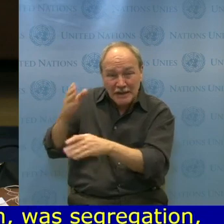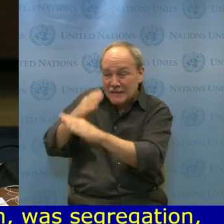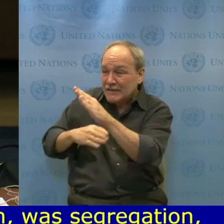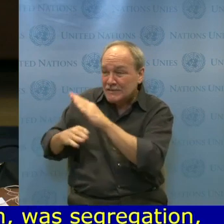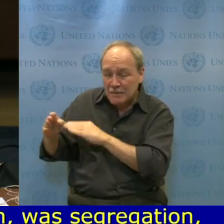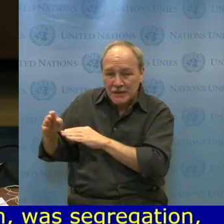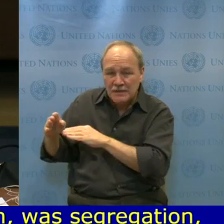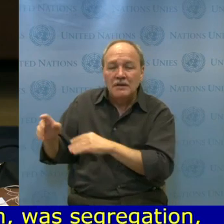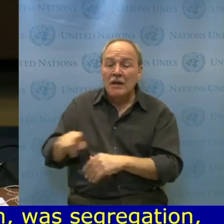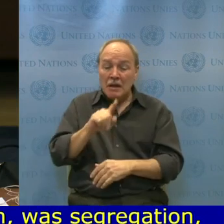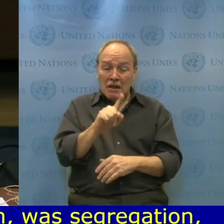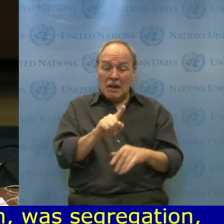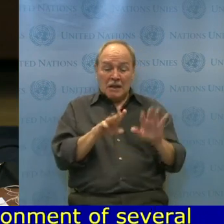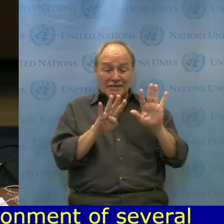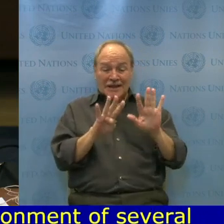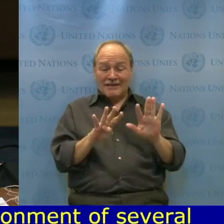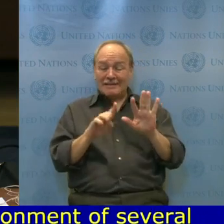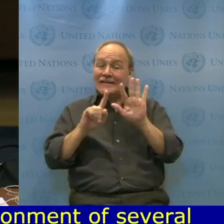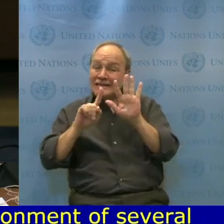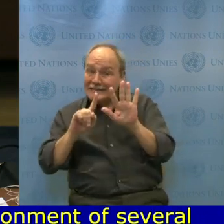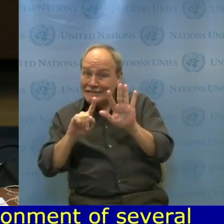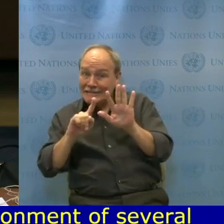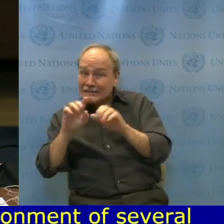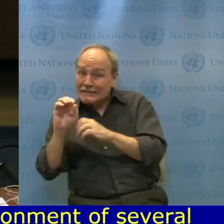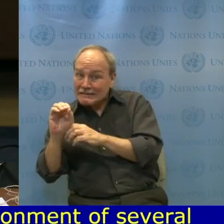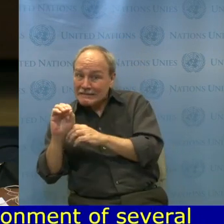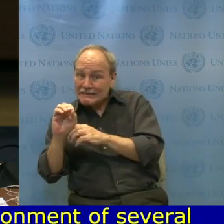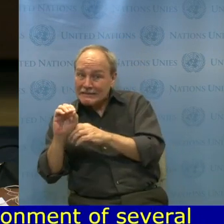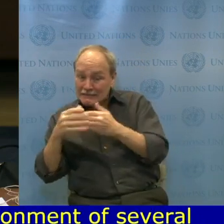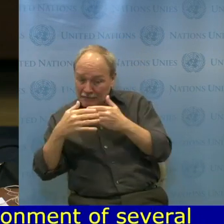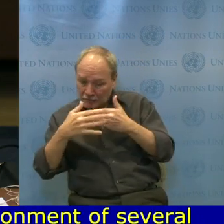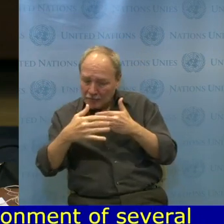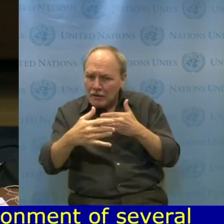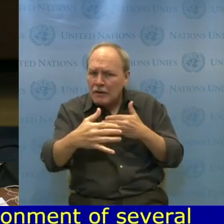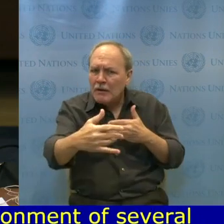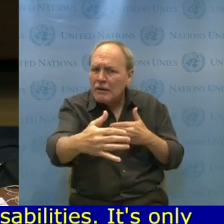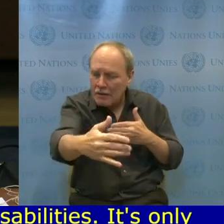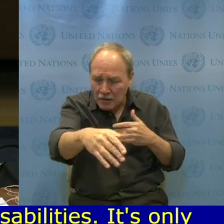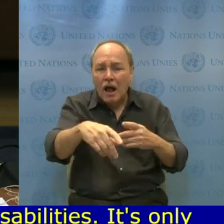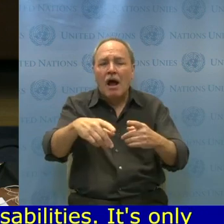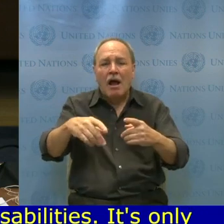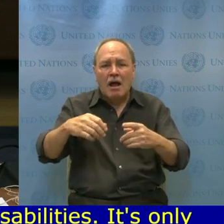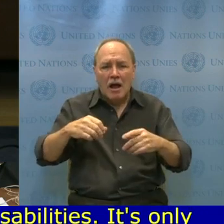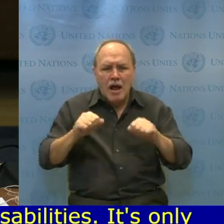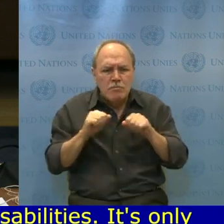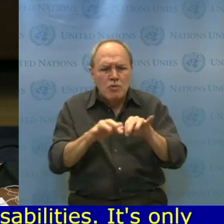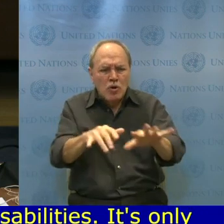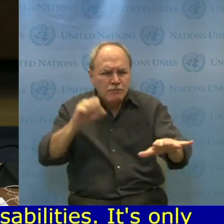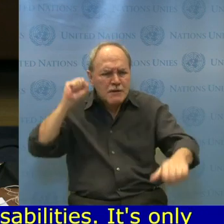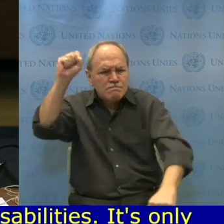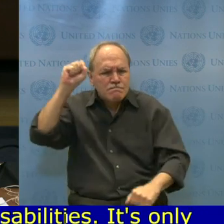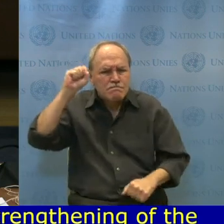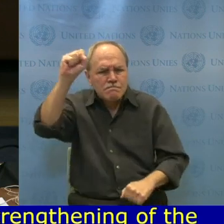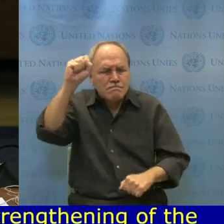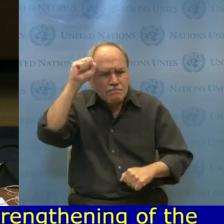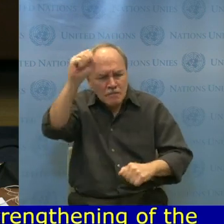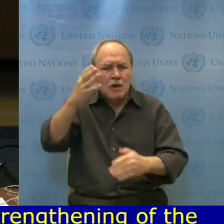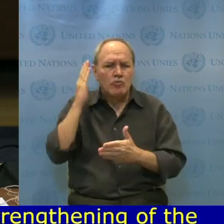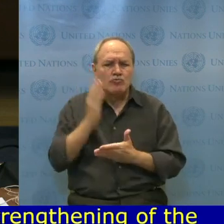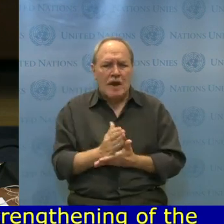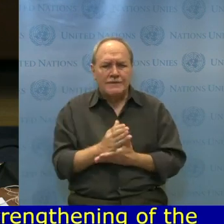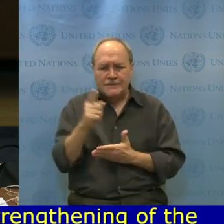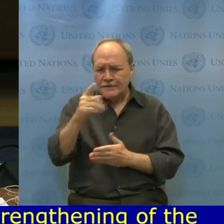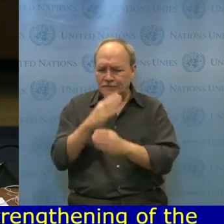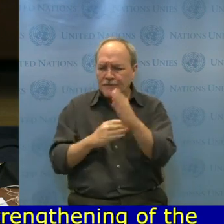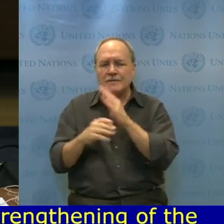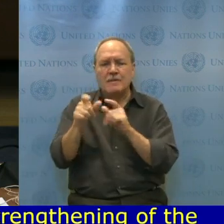the strengthening of the movement for the rights of persons with disabilities, that we've started to move towards a model for human